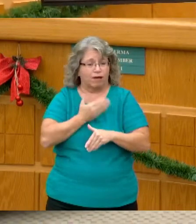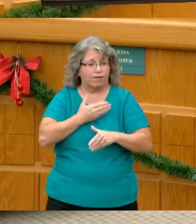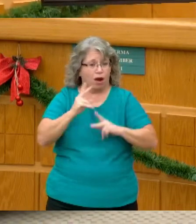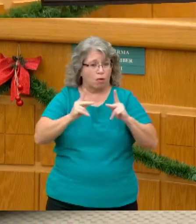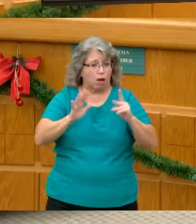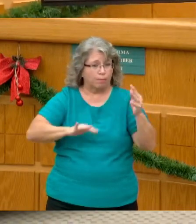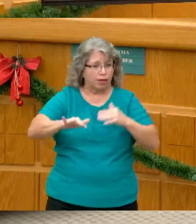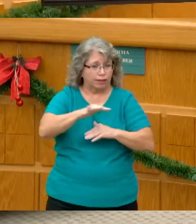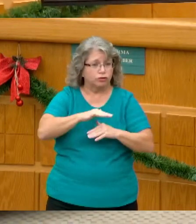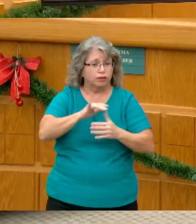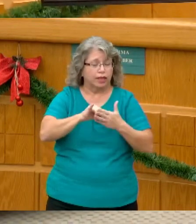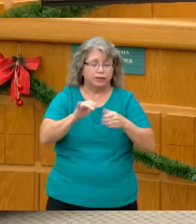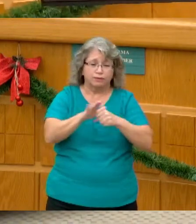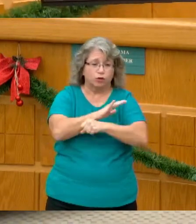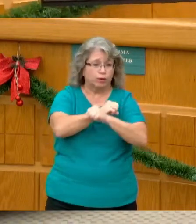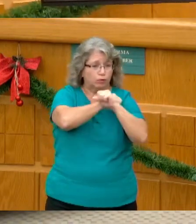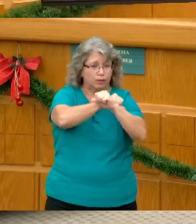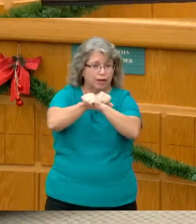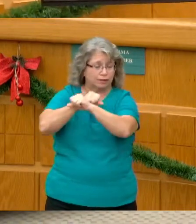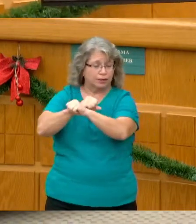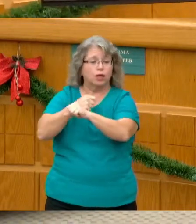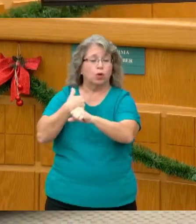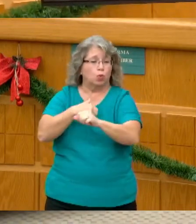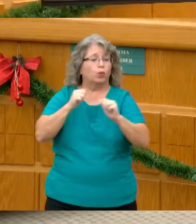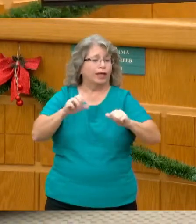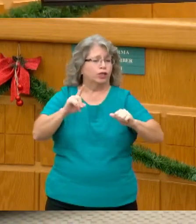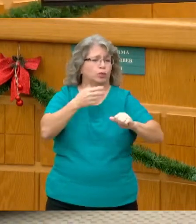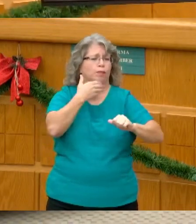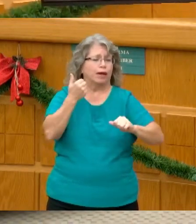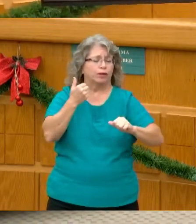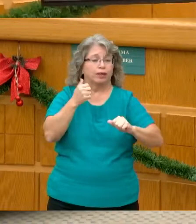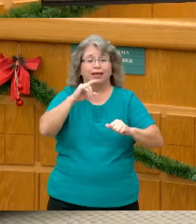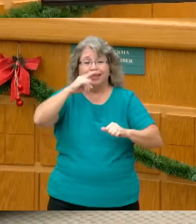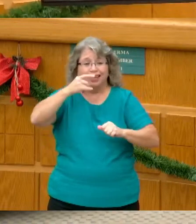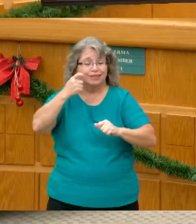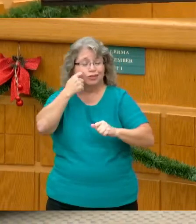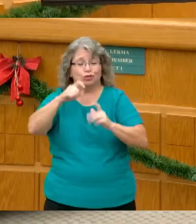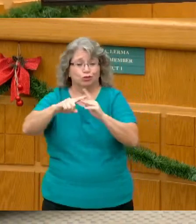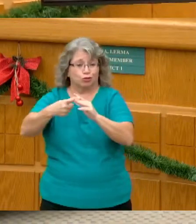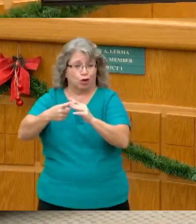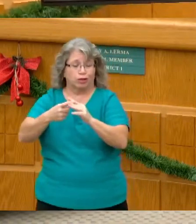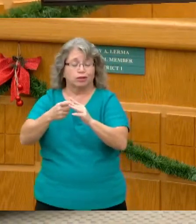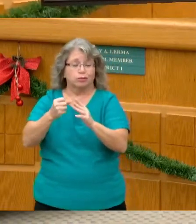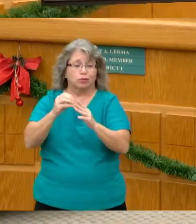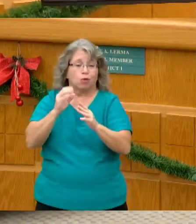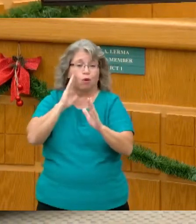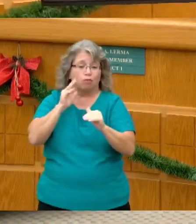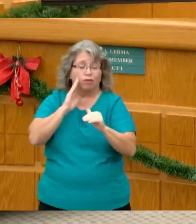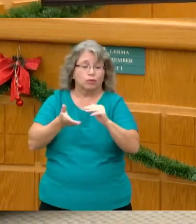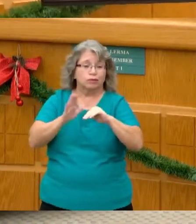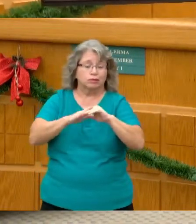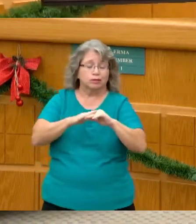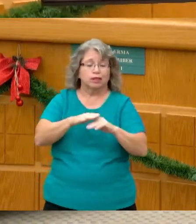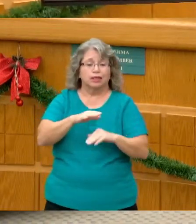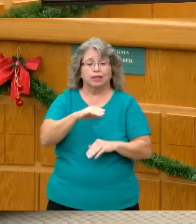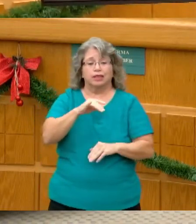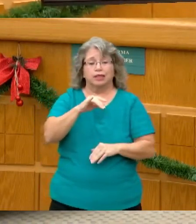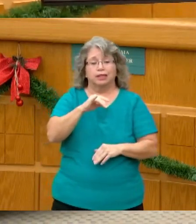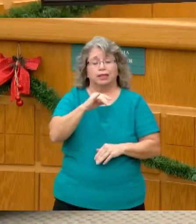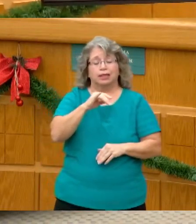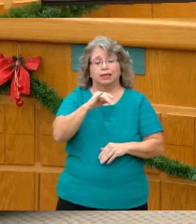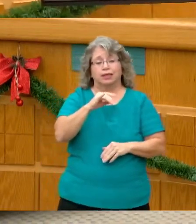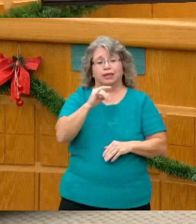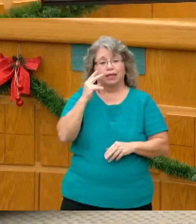much better. The kids just started over the age of 5. We're looking at 57%. If you include them as an eligible